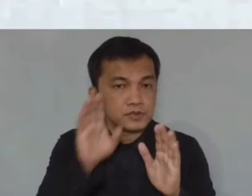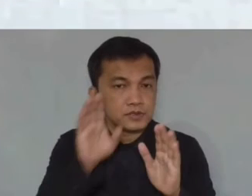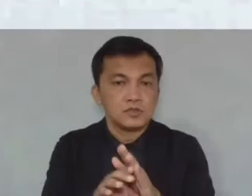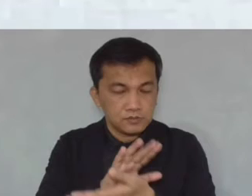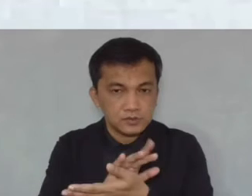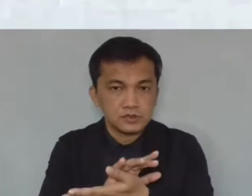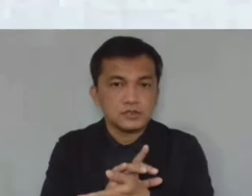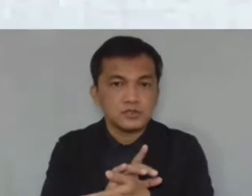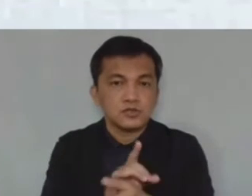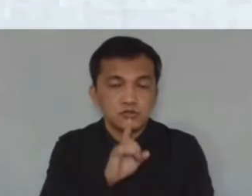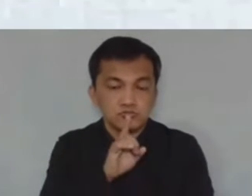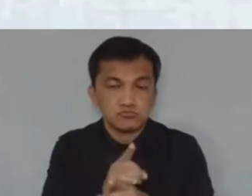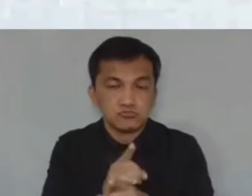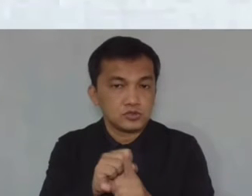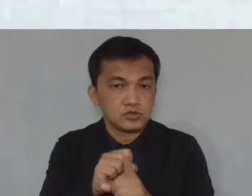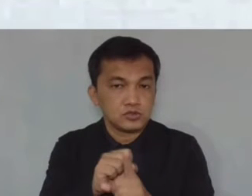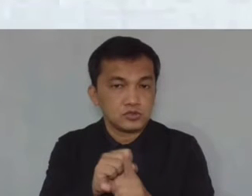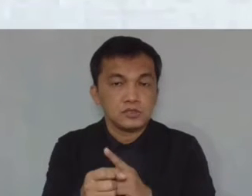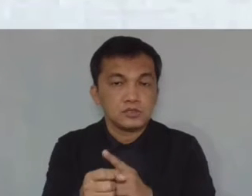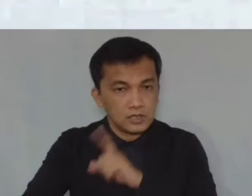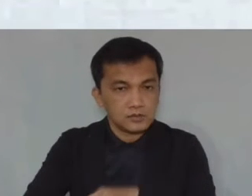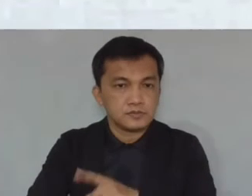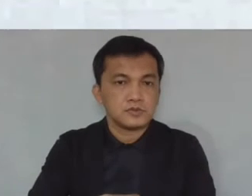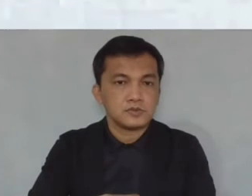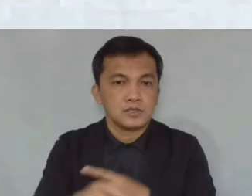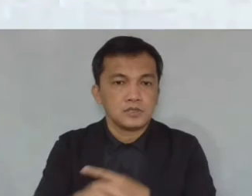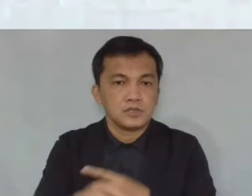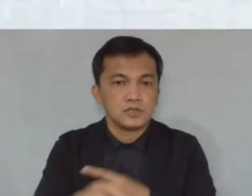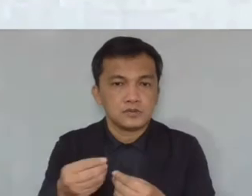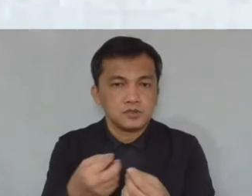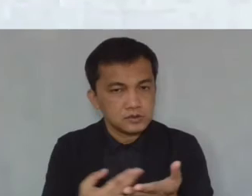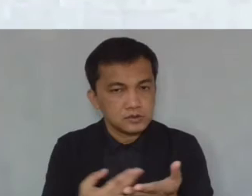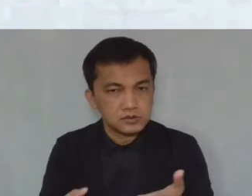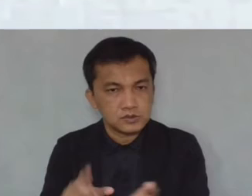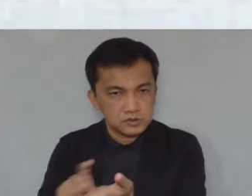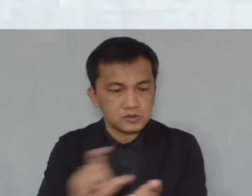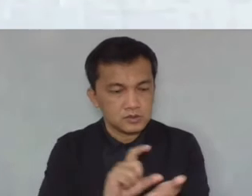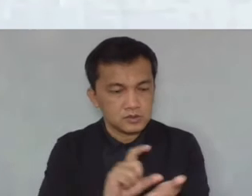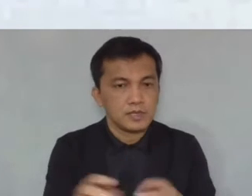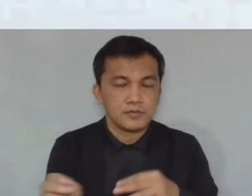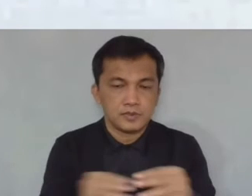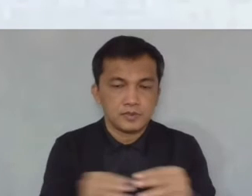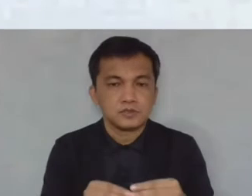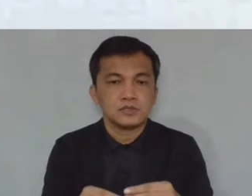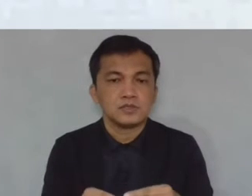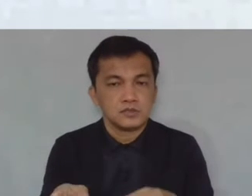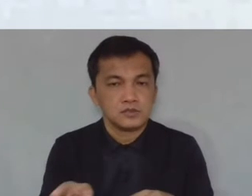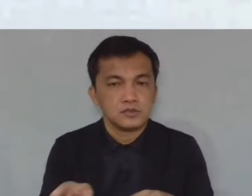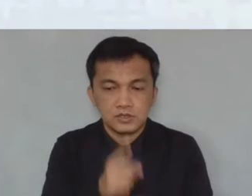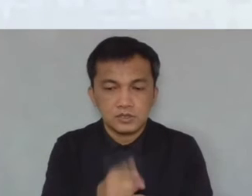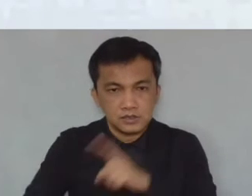resources allocation and management. Daily census is given as to the real-time status of the